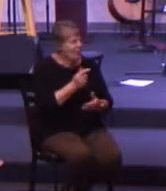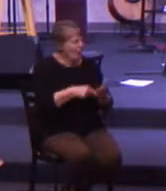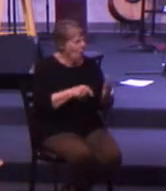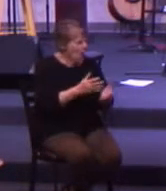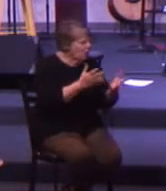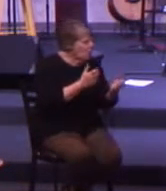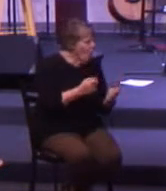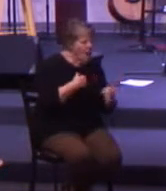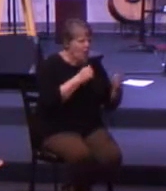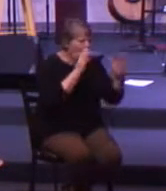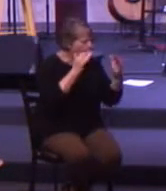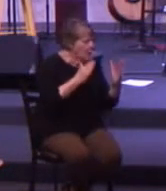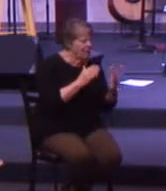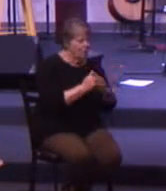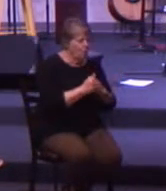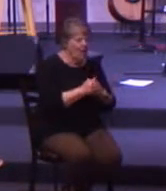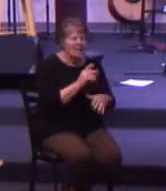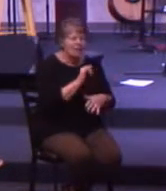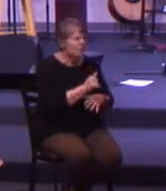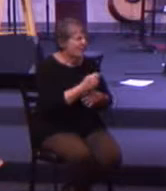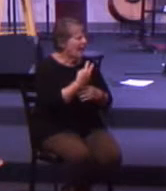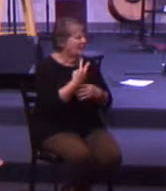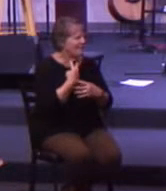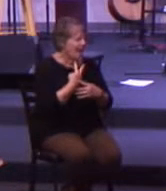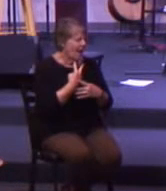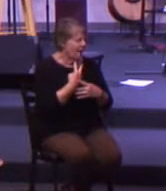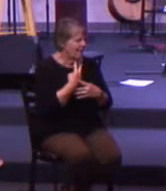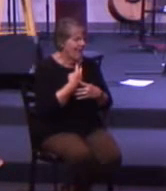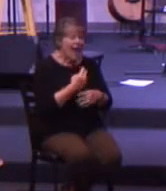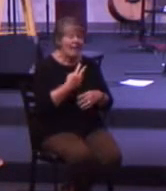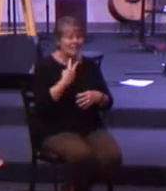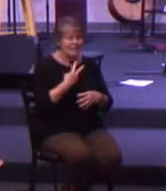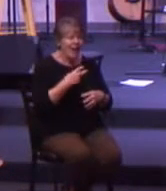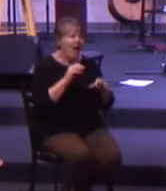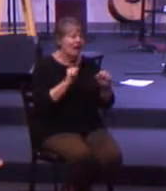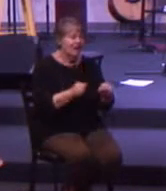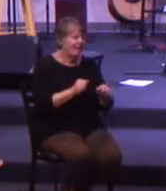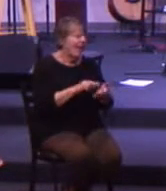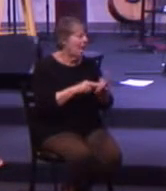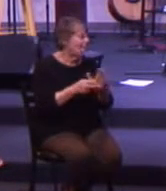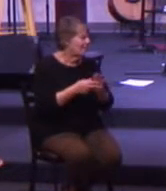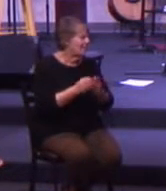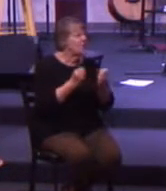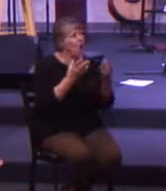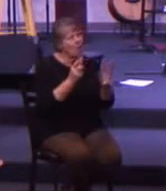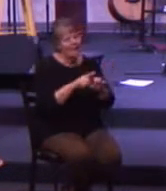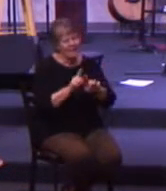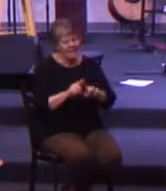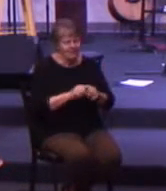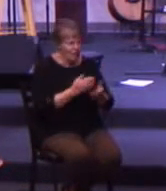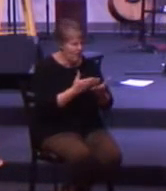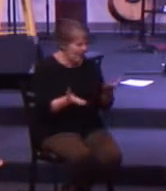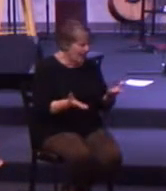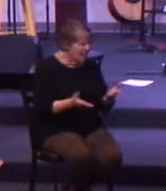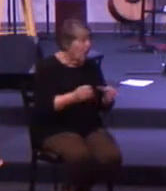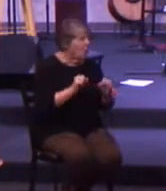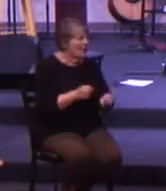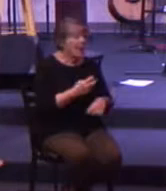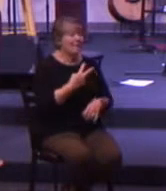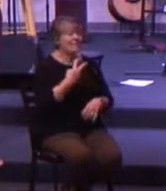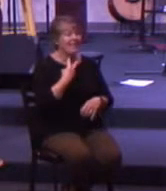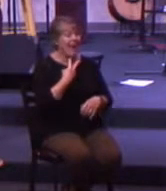not what you're hoping for. Stuck, and we've said that stuck can be so many different things, right? We could be stuck in a toxic relationship that's